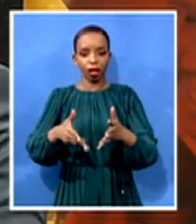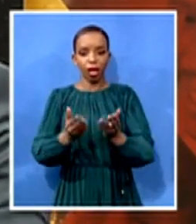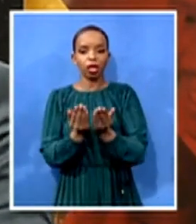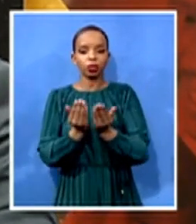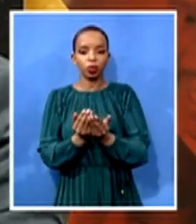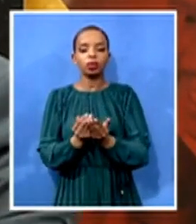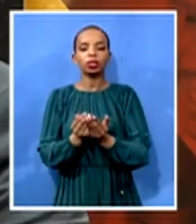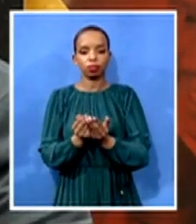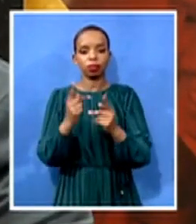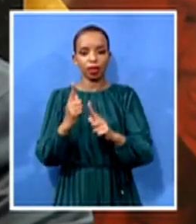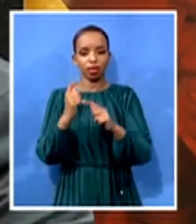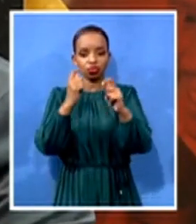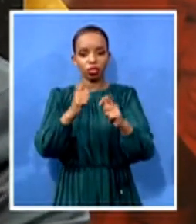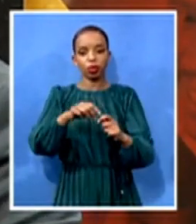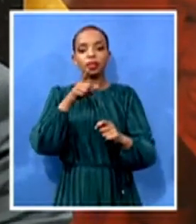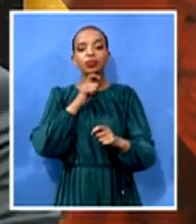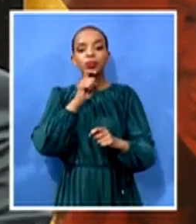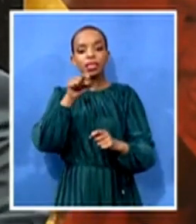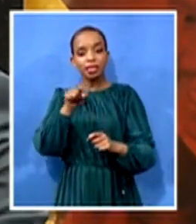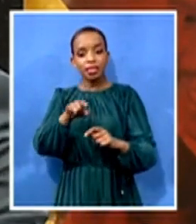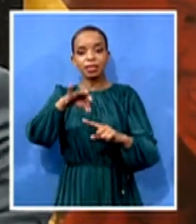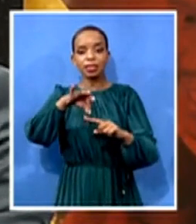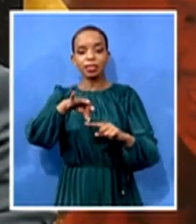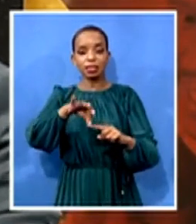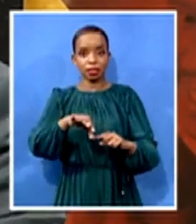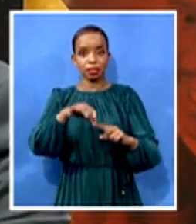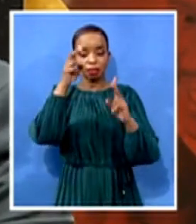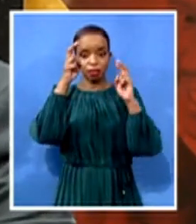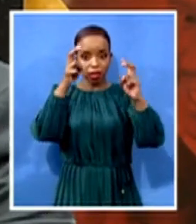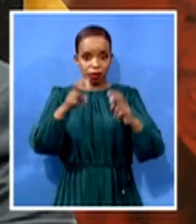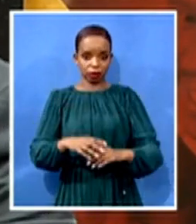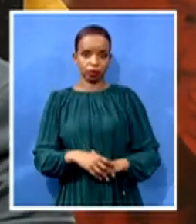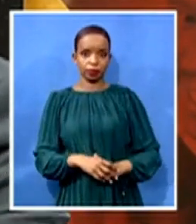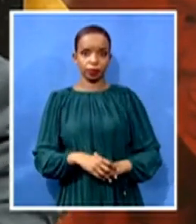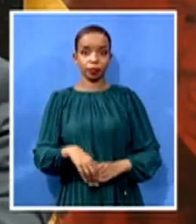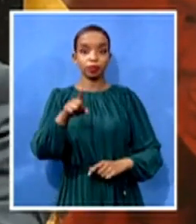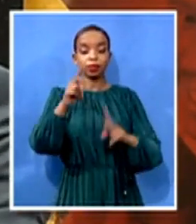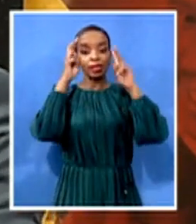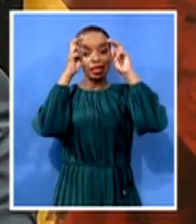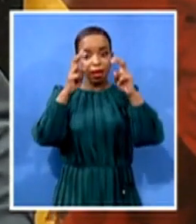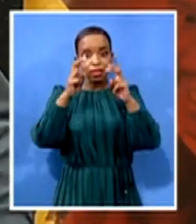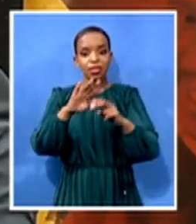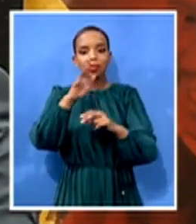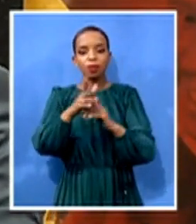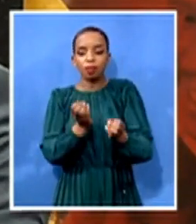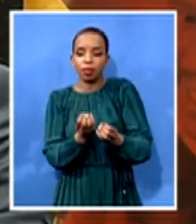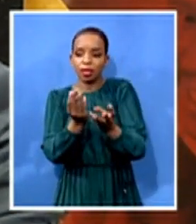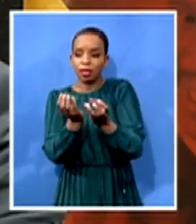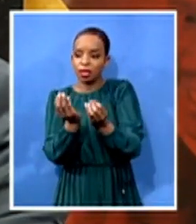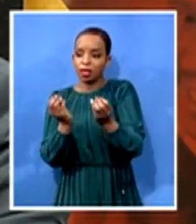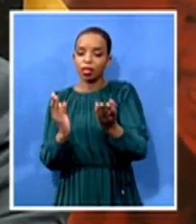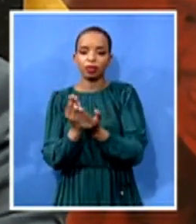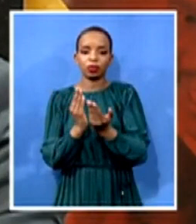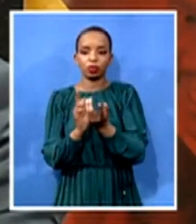buses, which are parked outside this venue, will be delivered to the following schools: King Lovier's Special